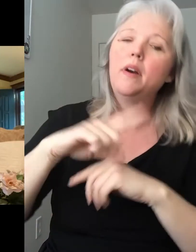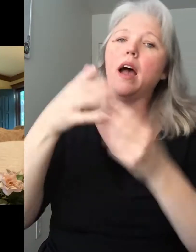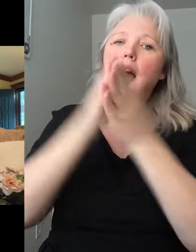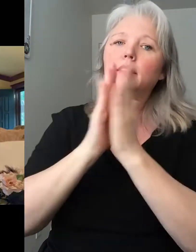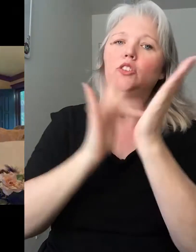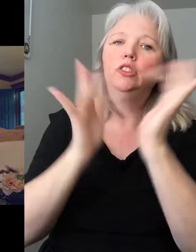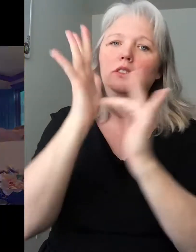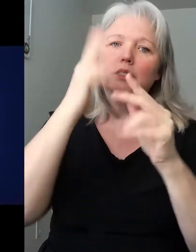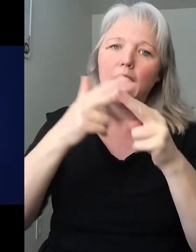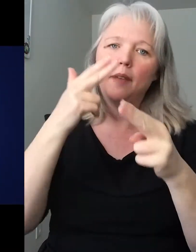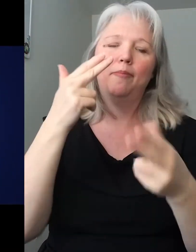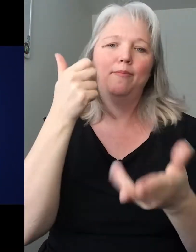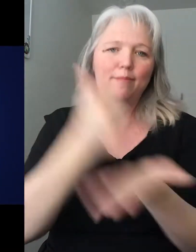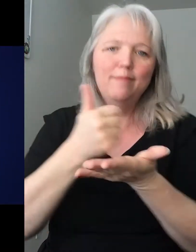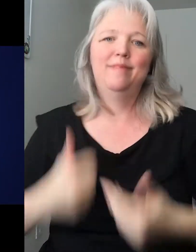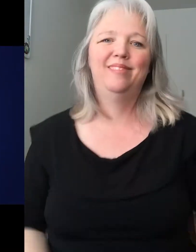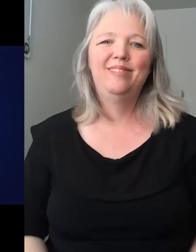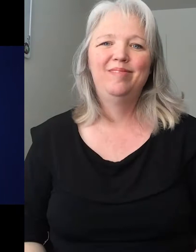name. Amen.